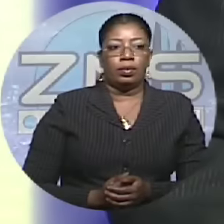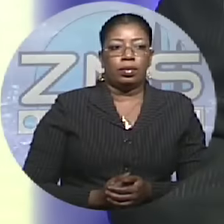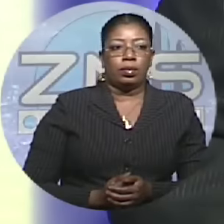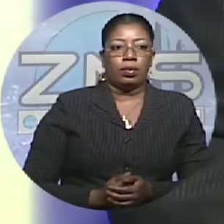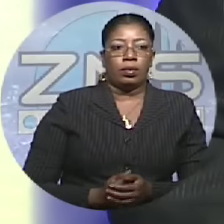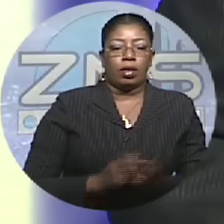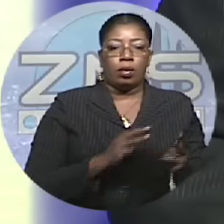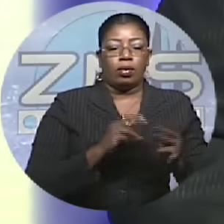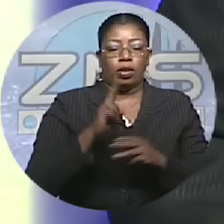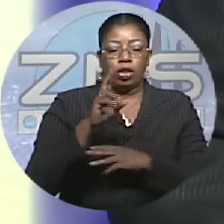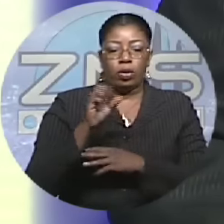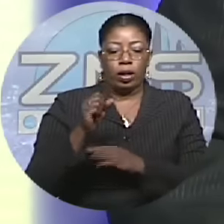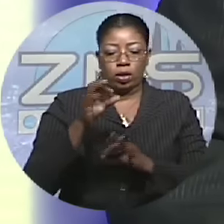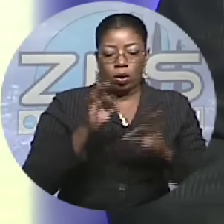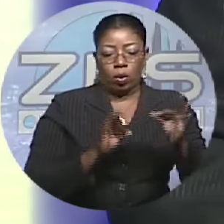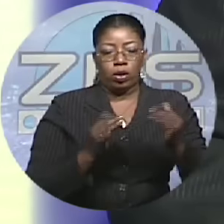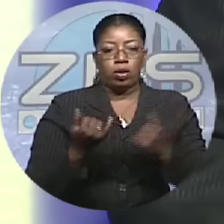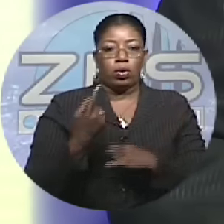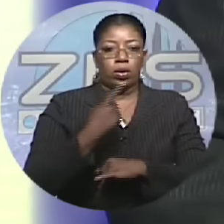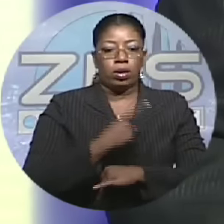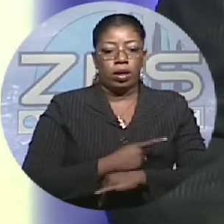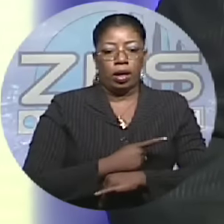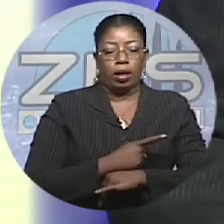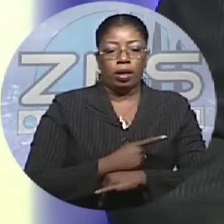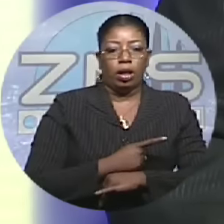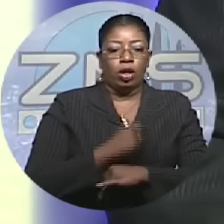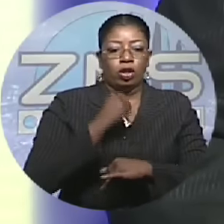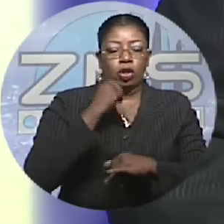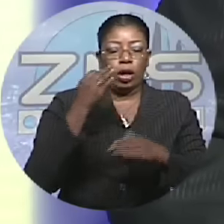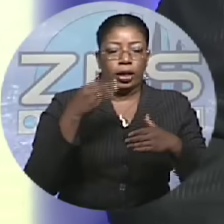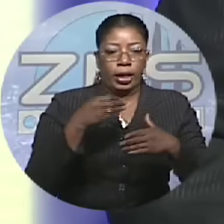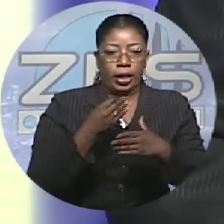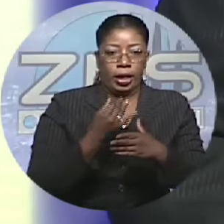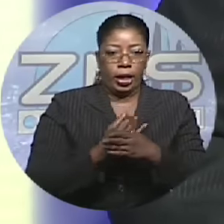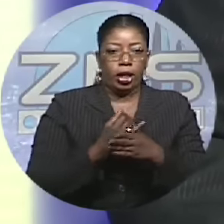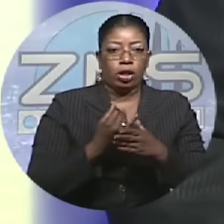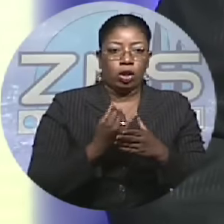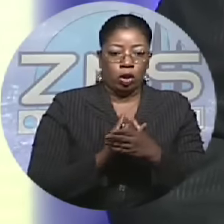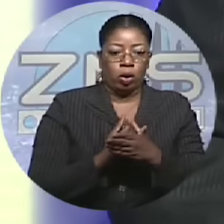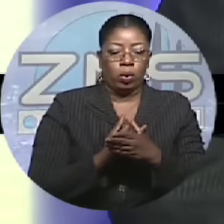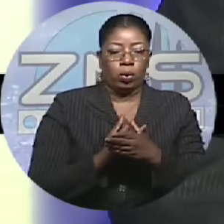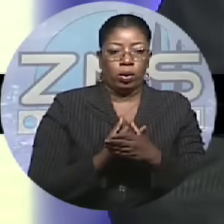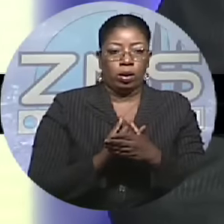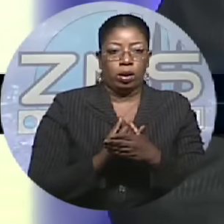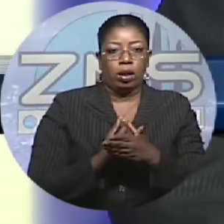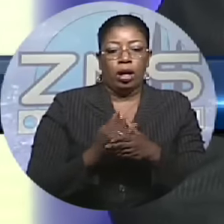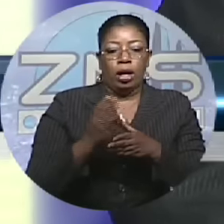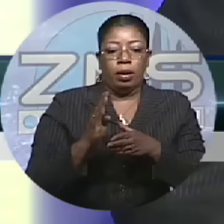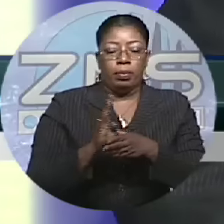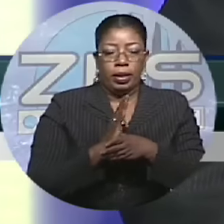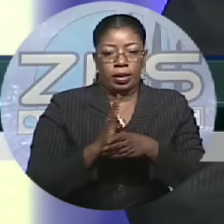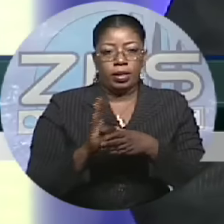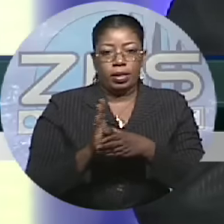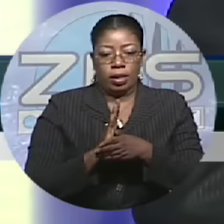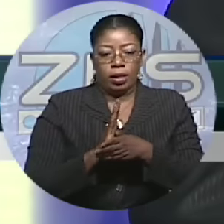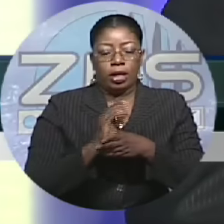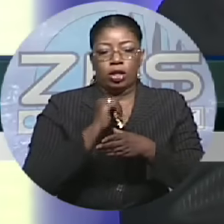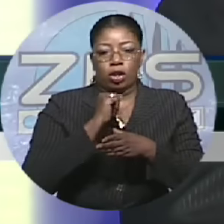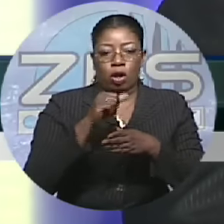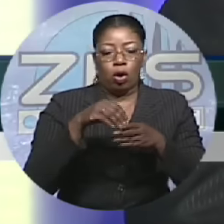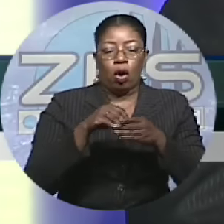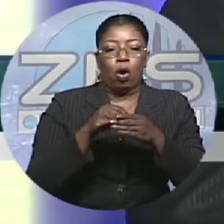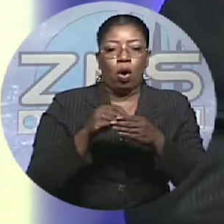A move in the U.S. court today to exclude Bahamian businesses owned by Bahamar. Good evening, everyone. I'm Chris